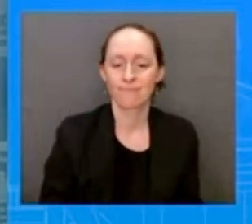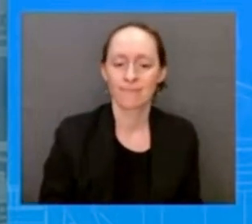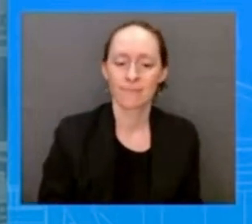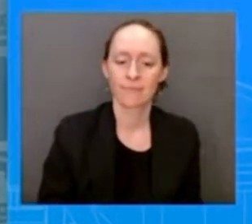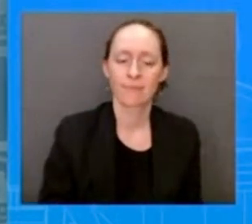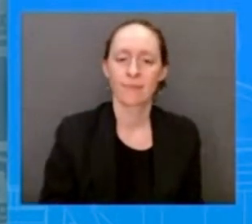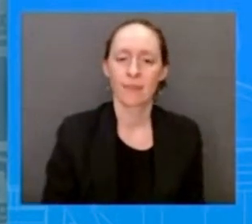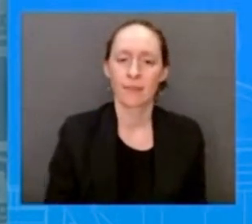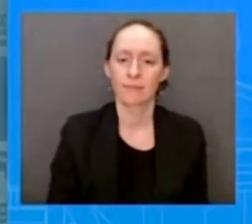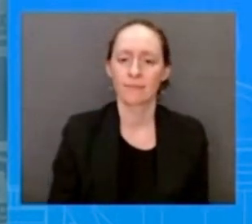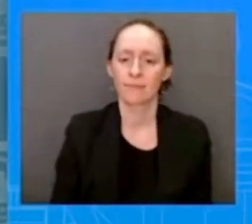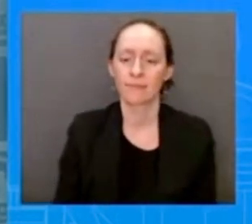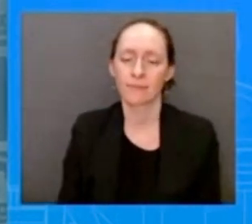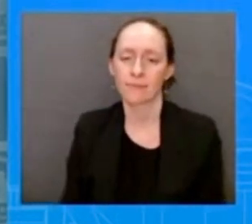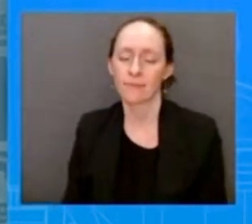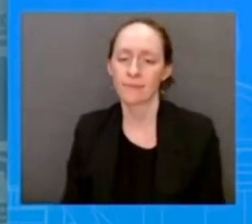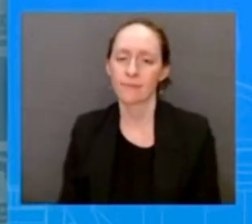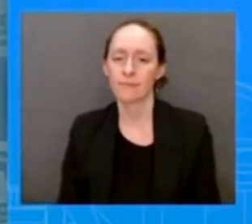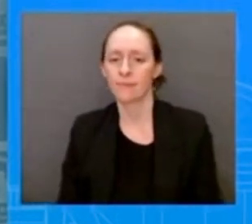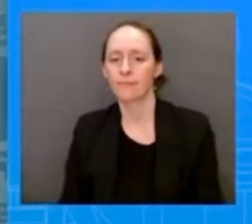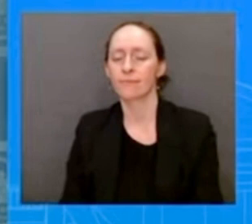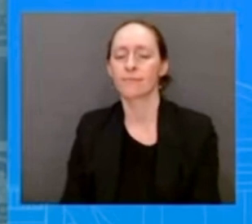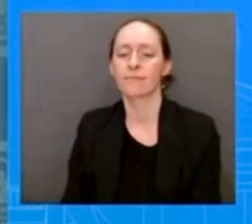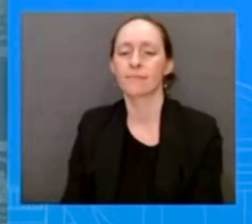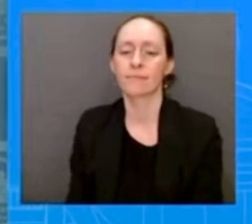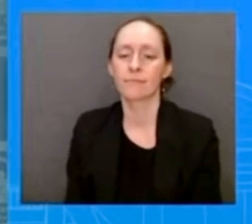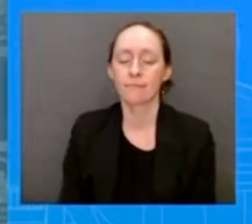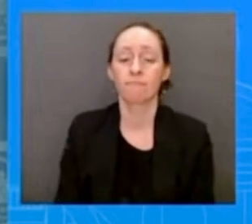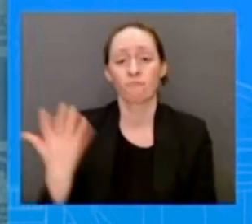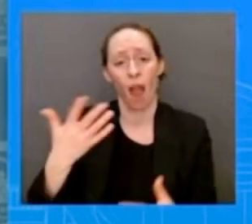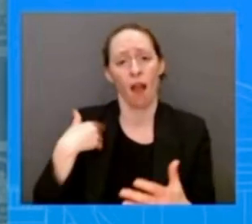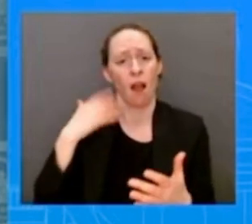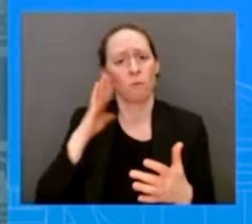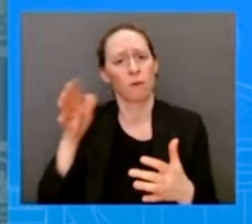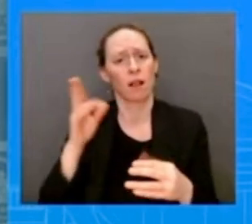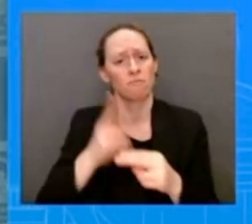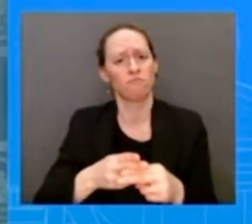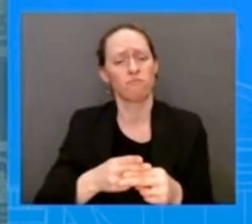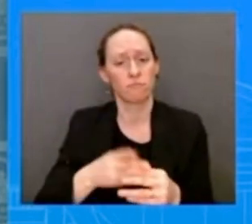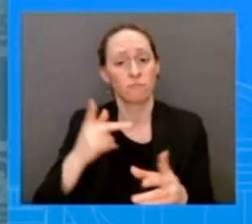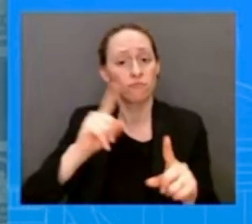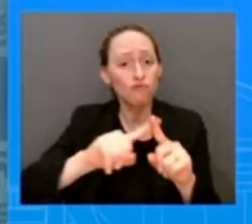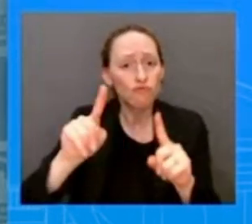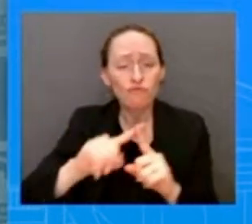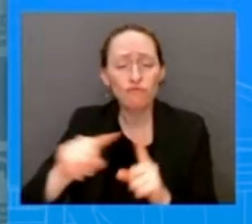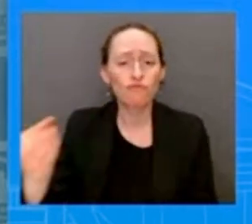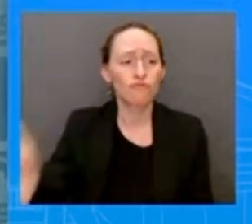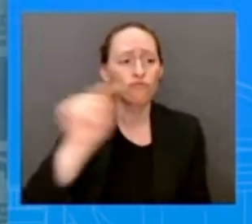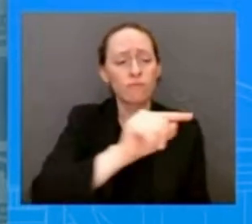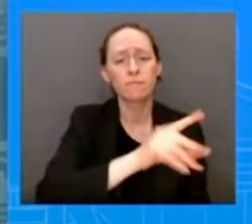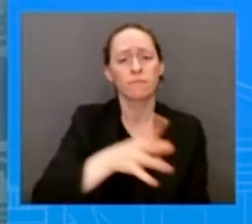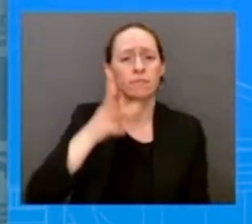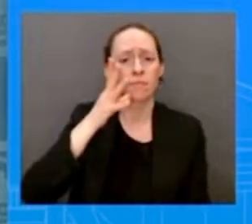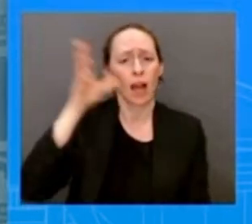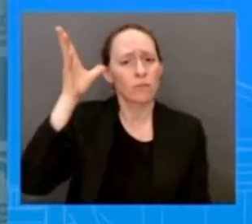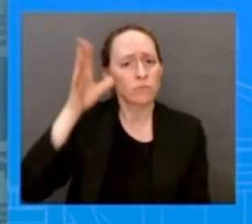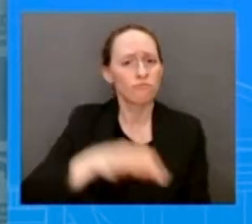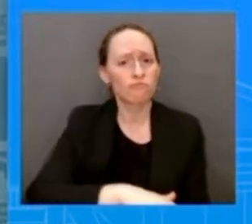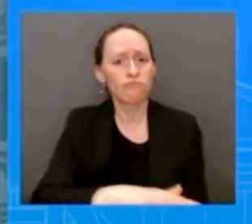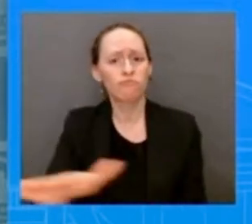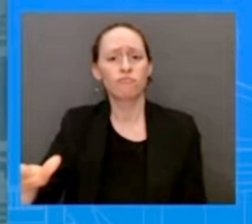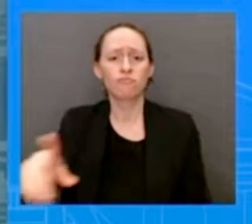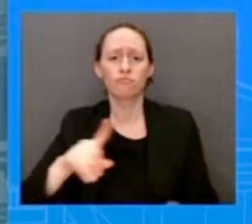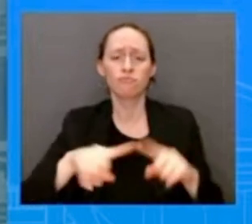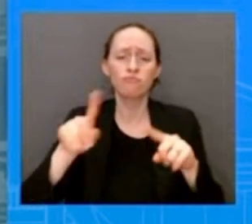have blasted the congresswoman for these dishonest kinds of statements and kinds of attacks. But again,